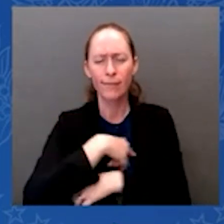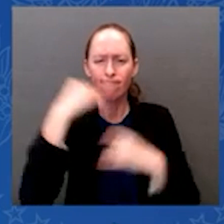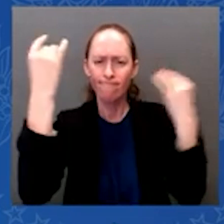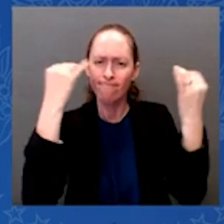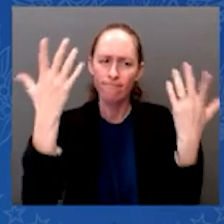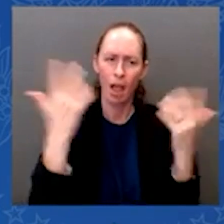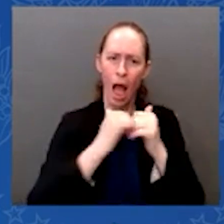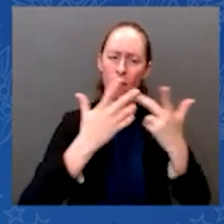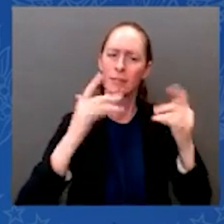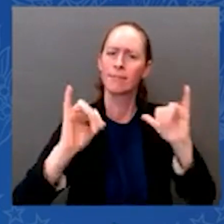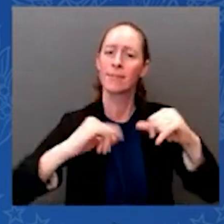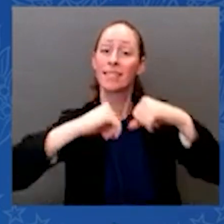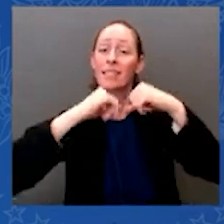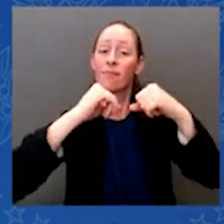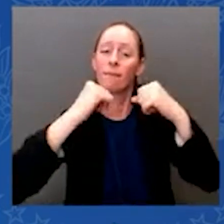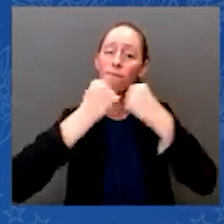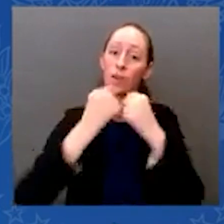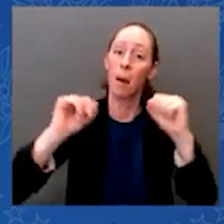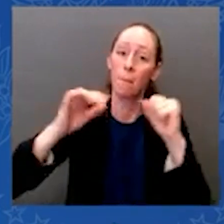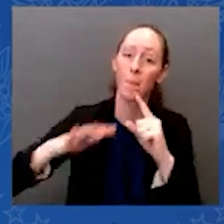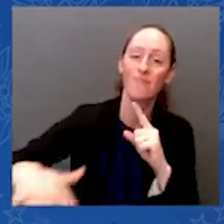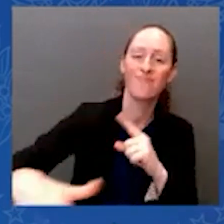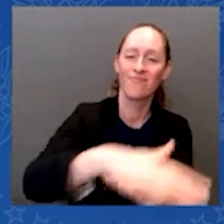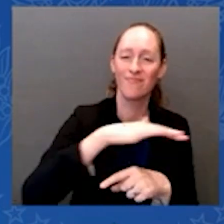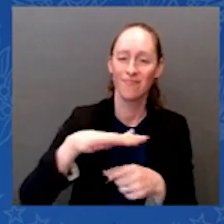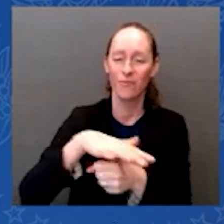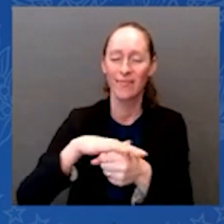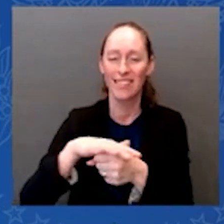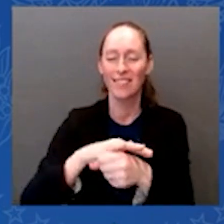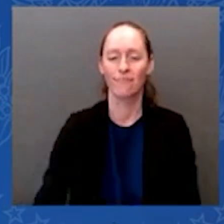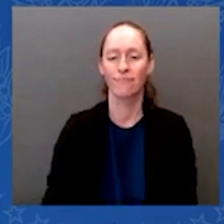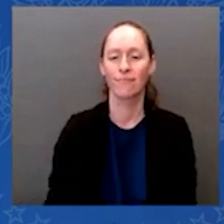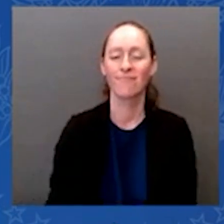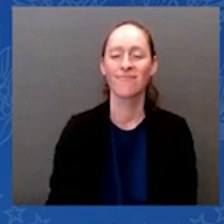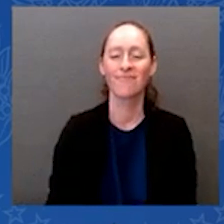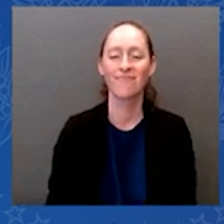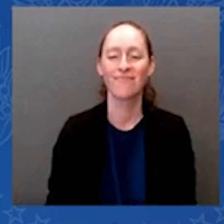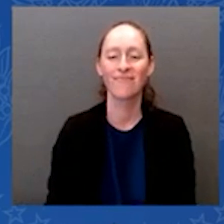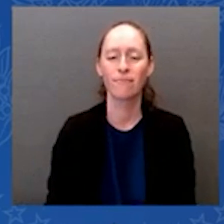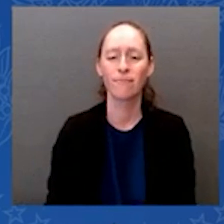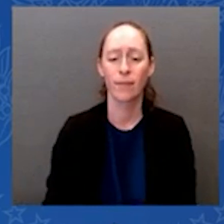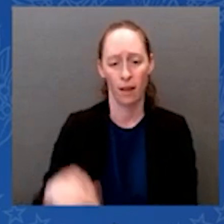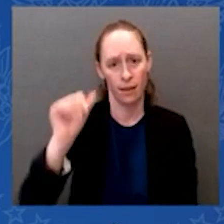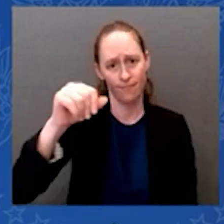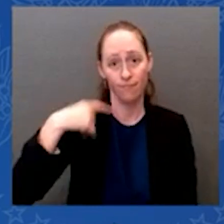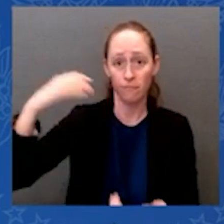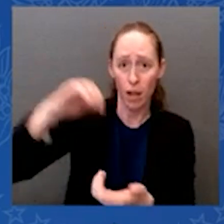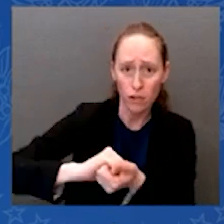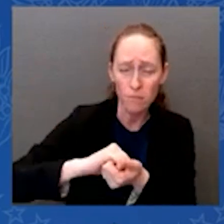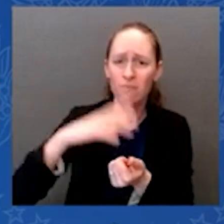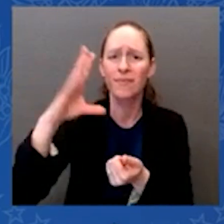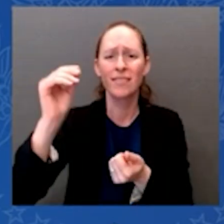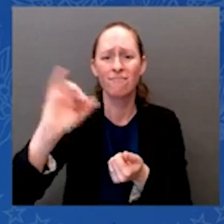and among our peoples, helped bring an end to the bloody war in the Pacific during World War II. And recently,